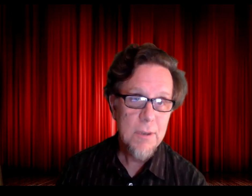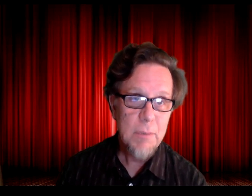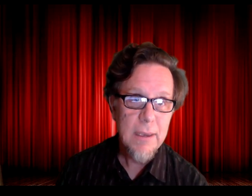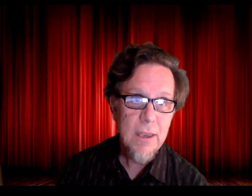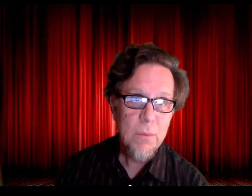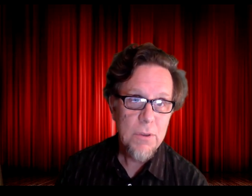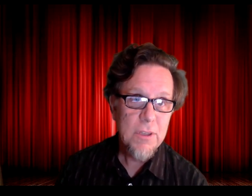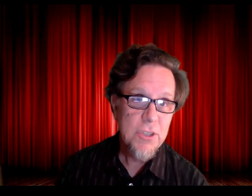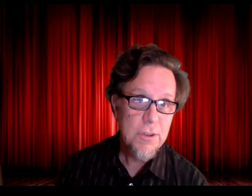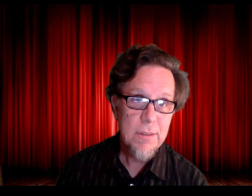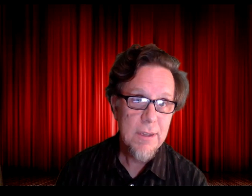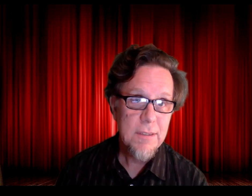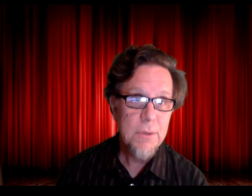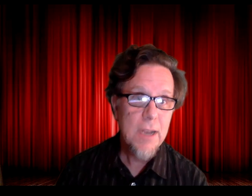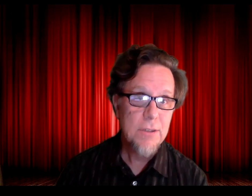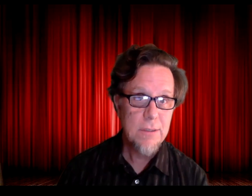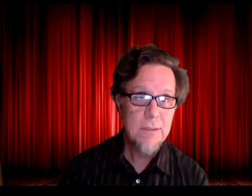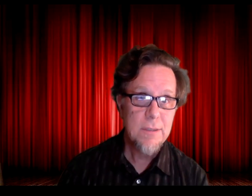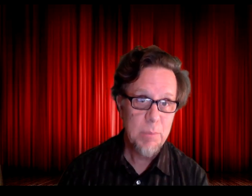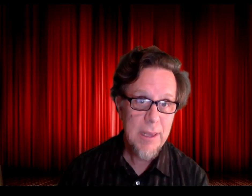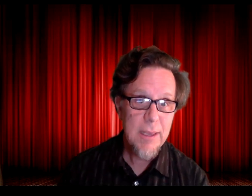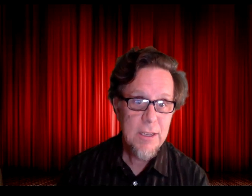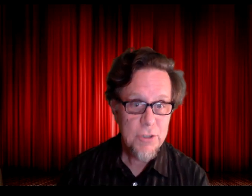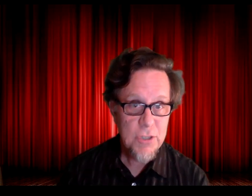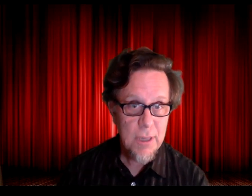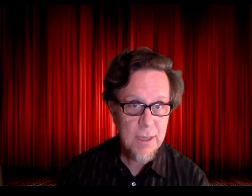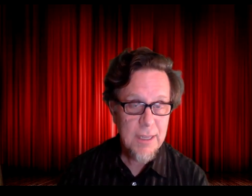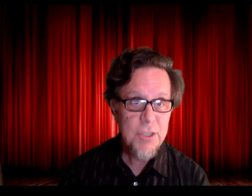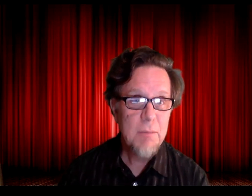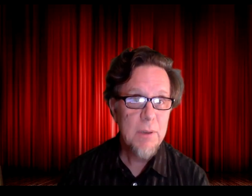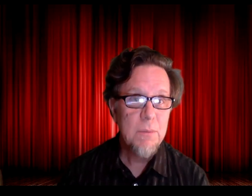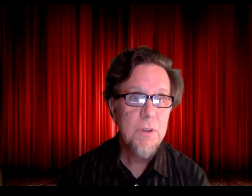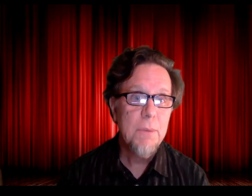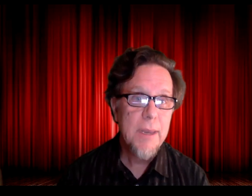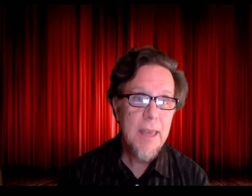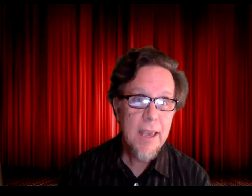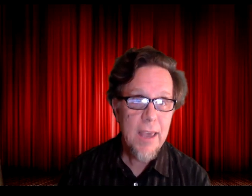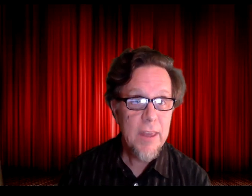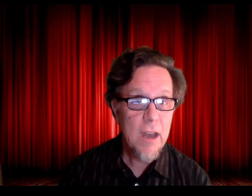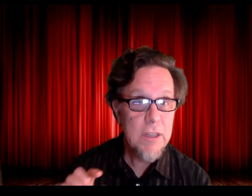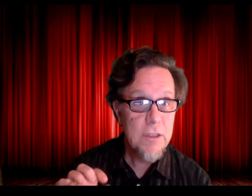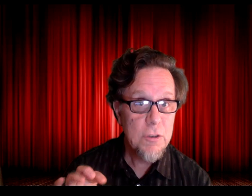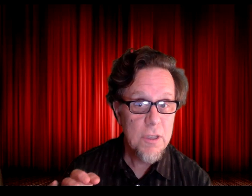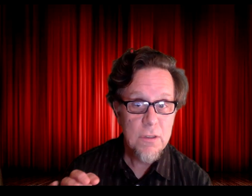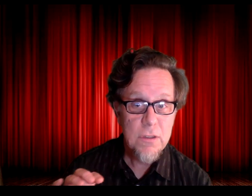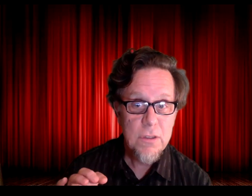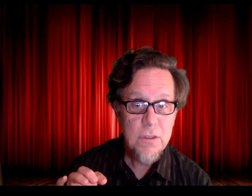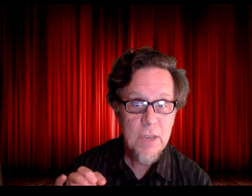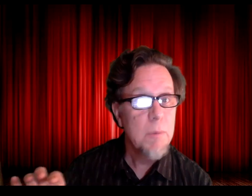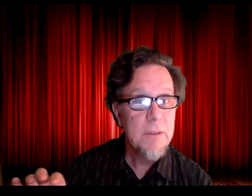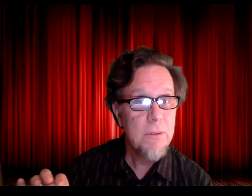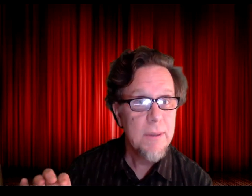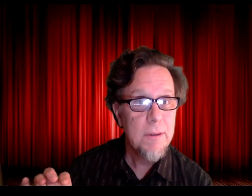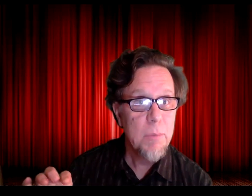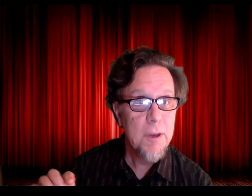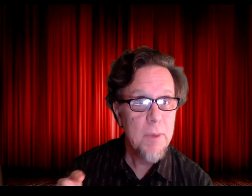short talk back where you can share your thoughts and reactions to the play. So just click on that chat button when you're ready. And then you can type